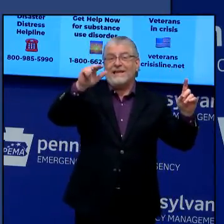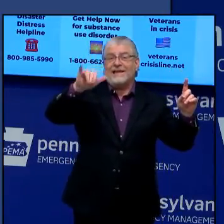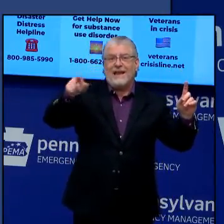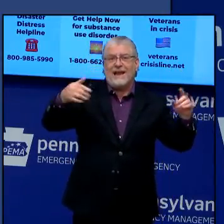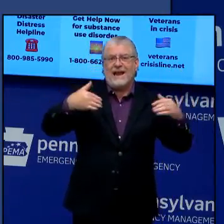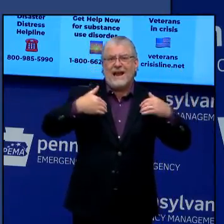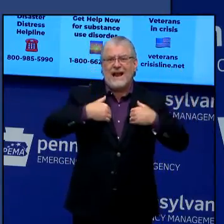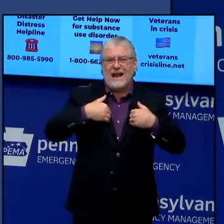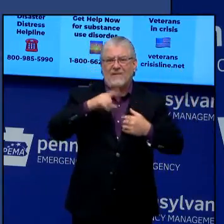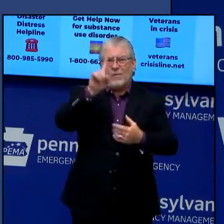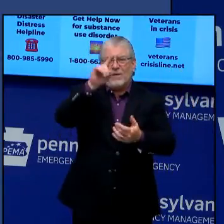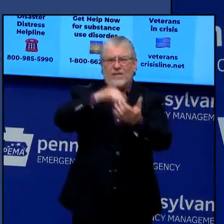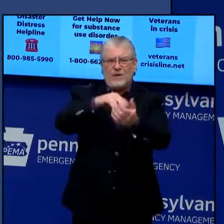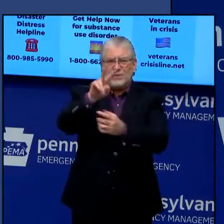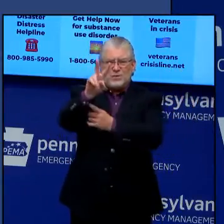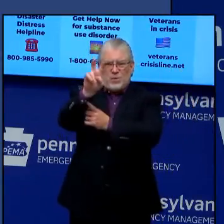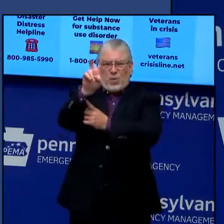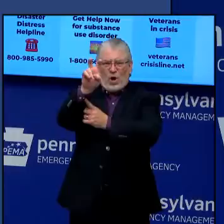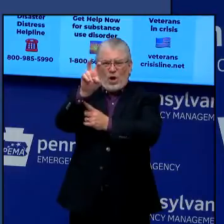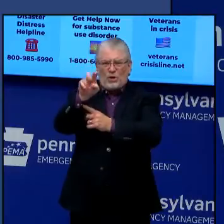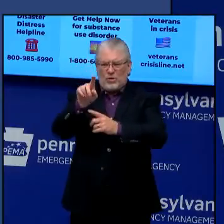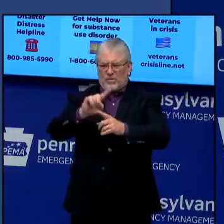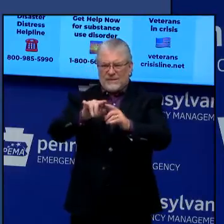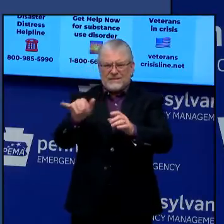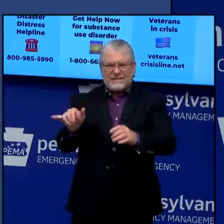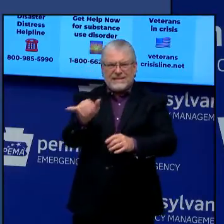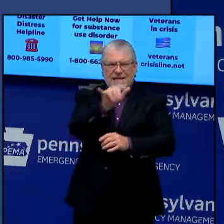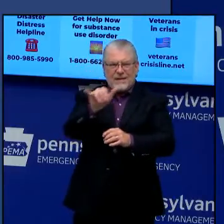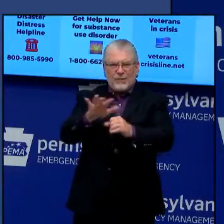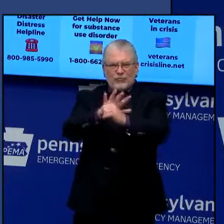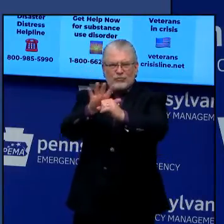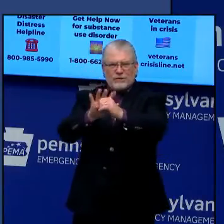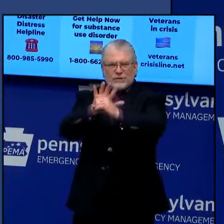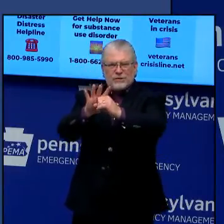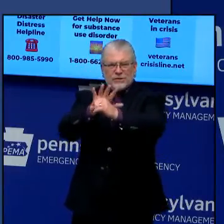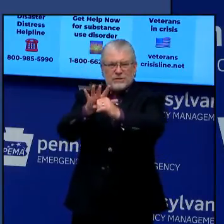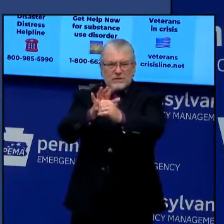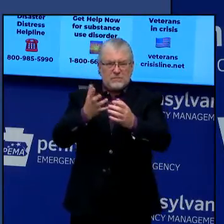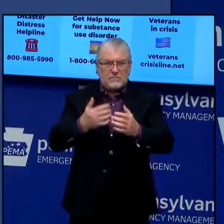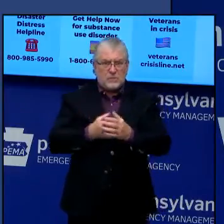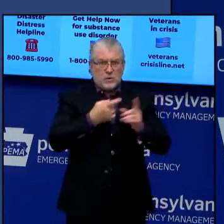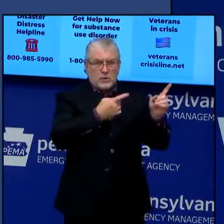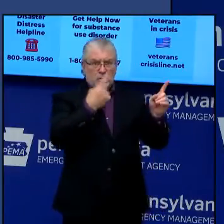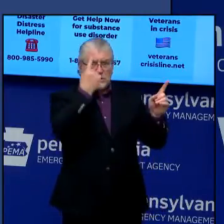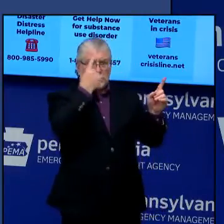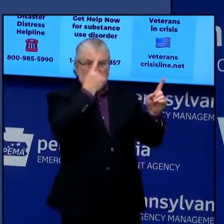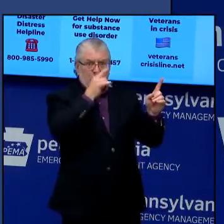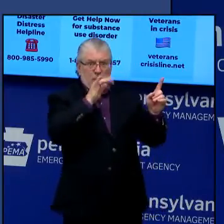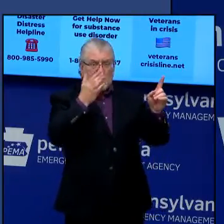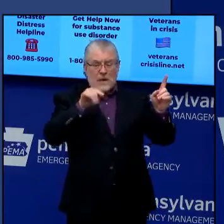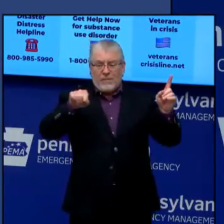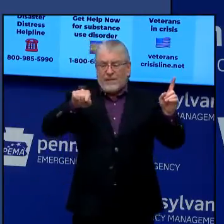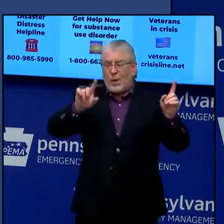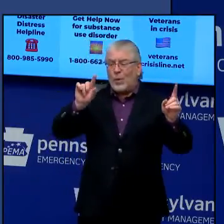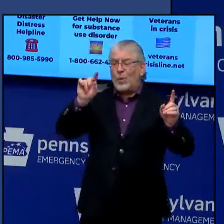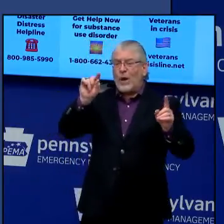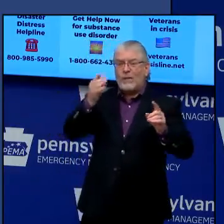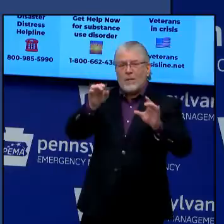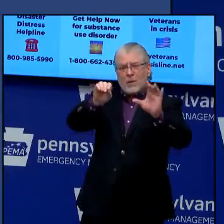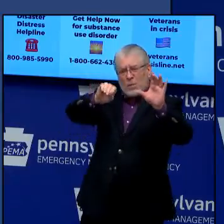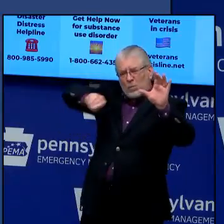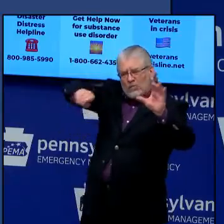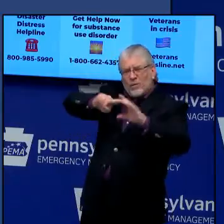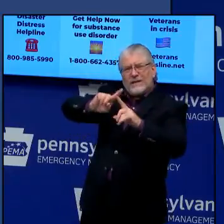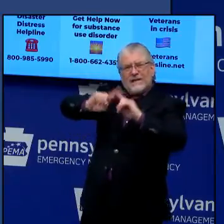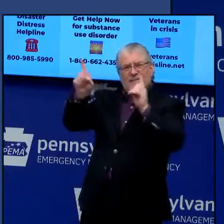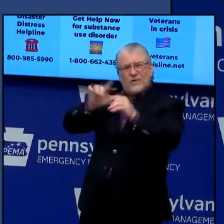consideration, including the regions, but also the specific case ratio and number of cases in each county. So we're going to